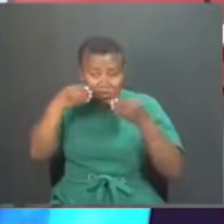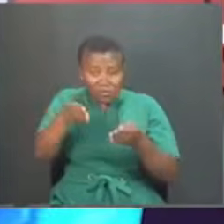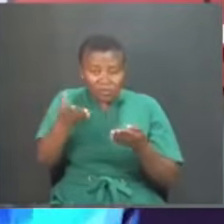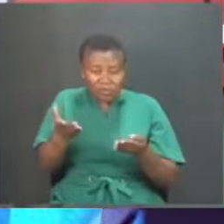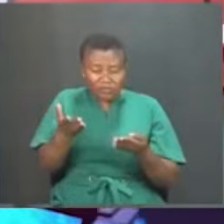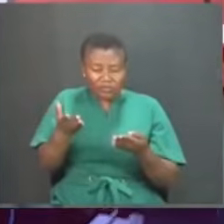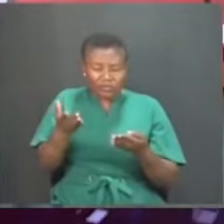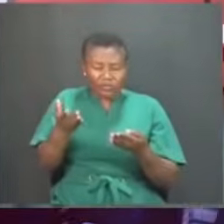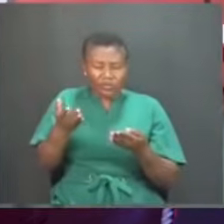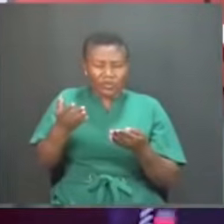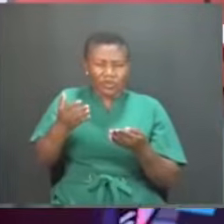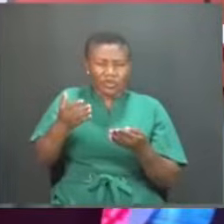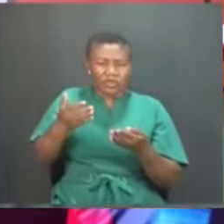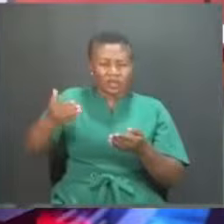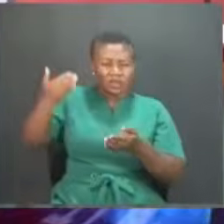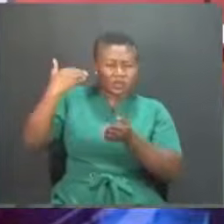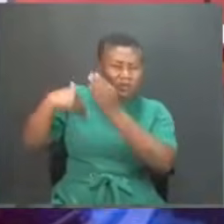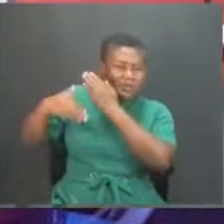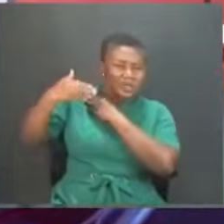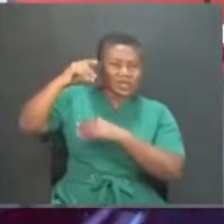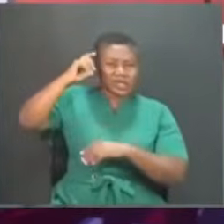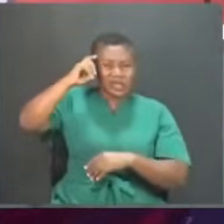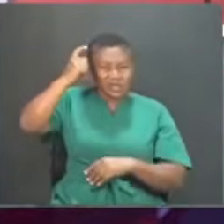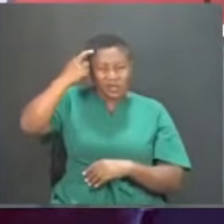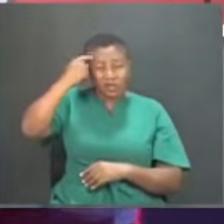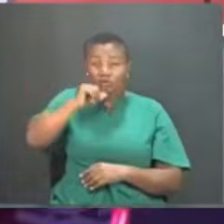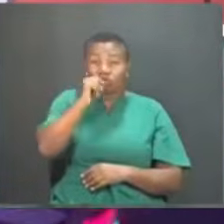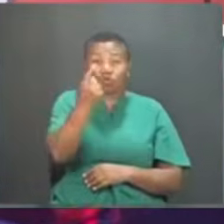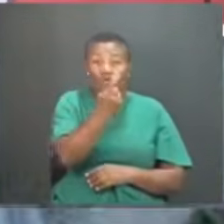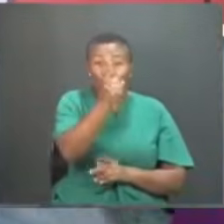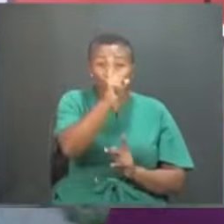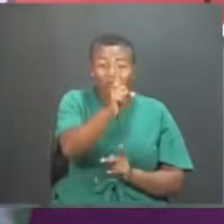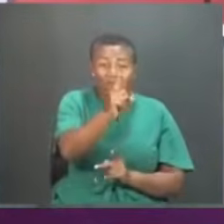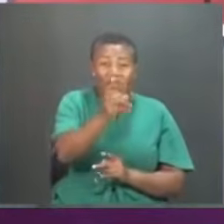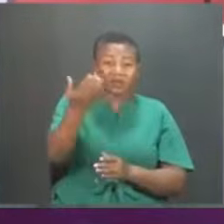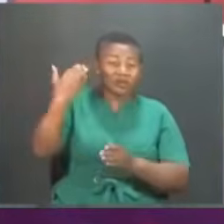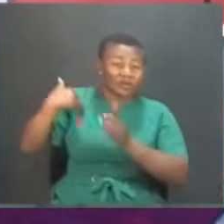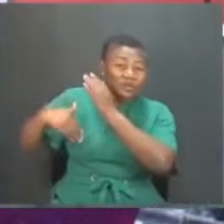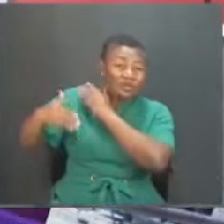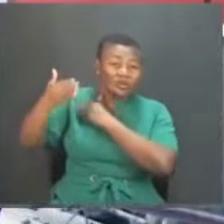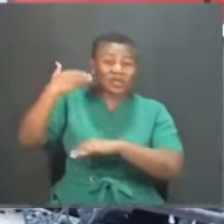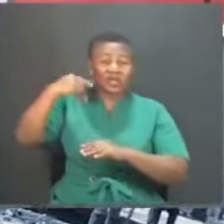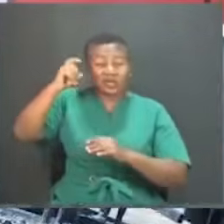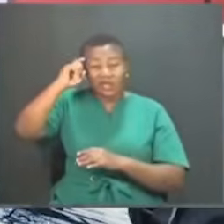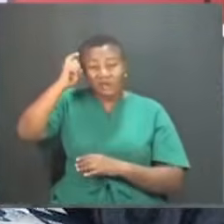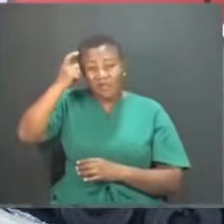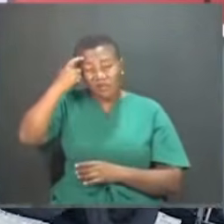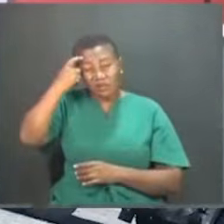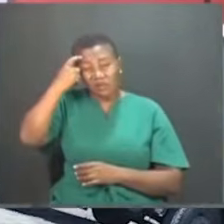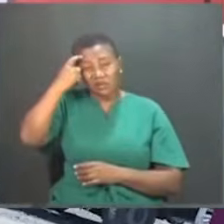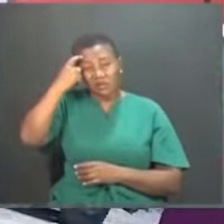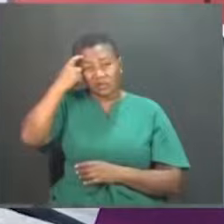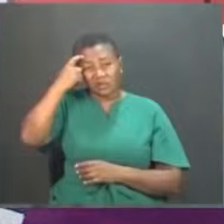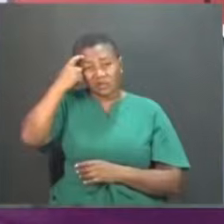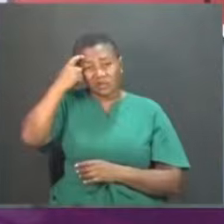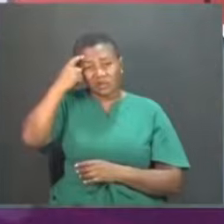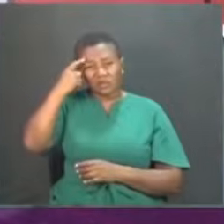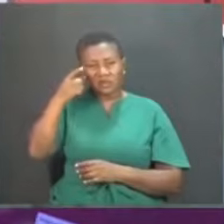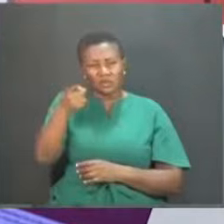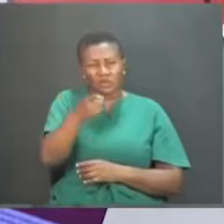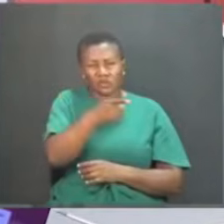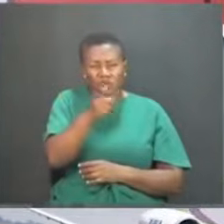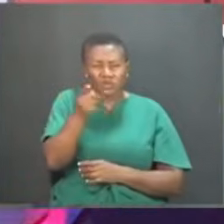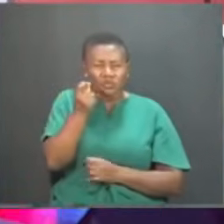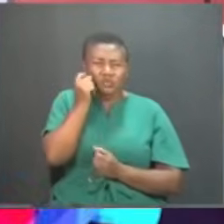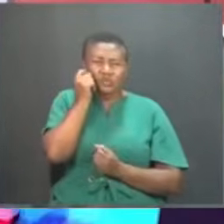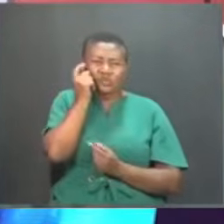Successive governments, Mr. Speaker, not just one government, successive governments. Mr. Speaker, you will be surprised